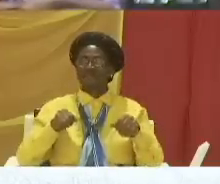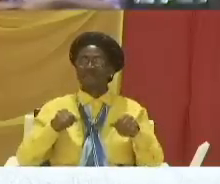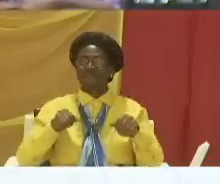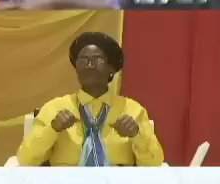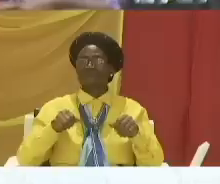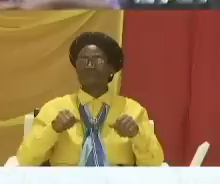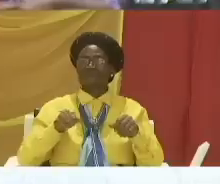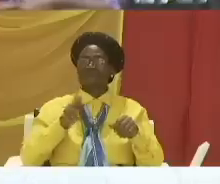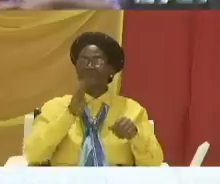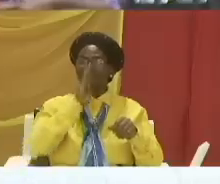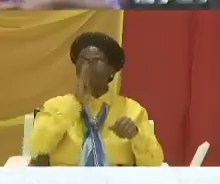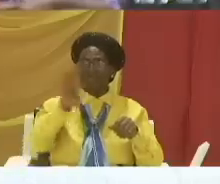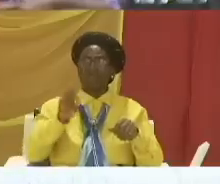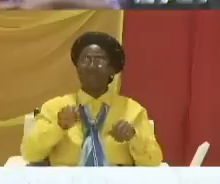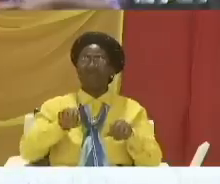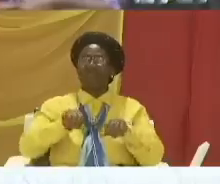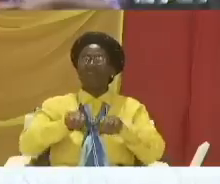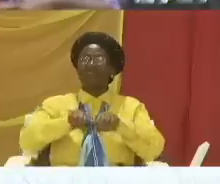be broken.